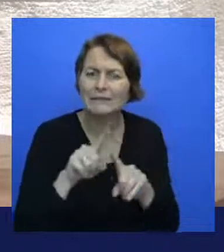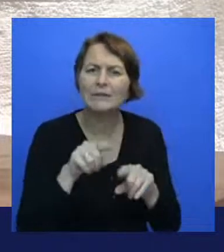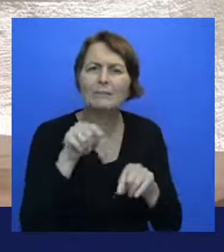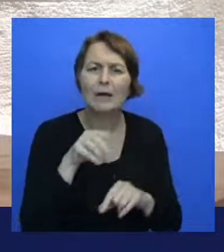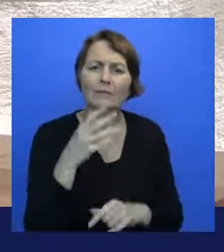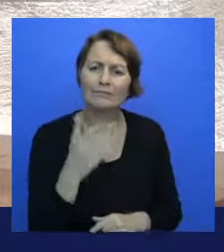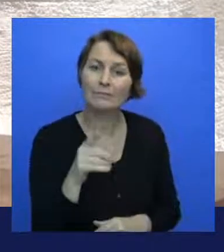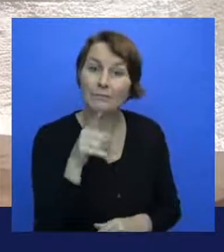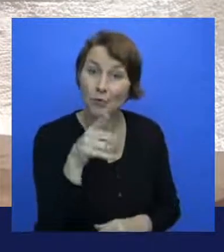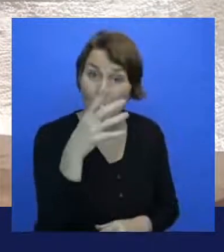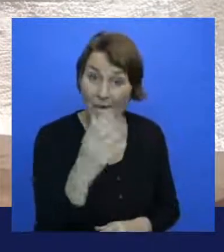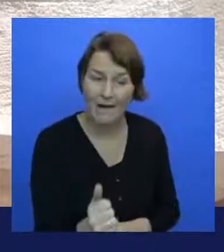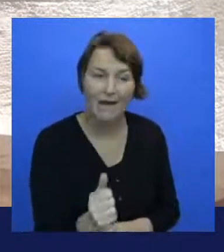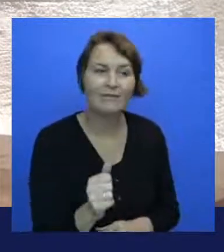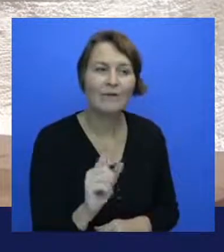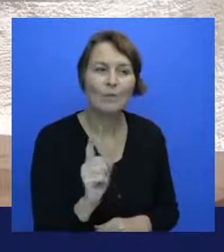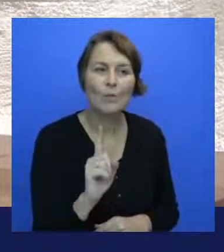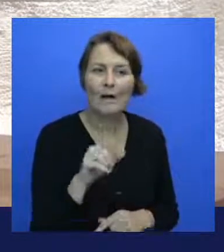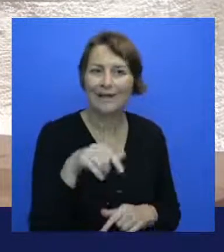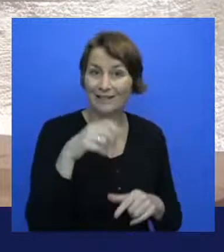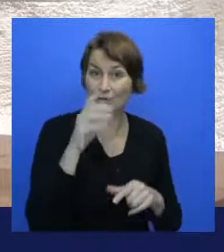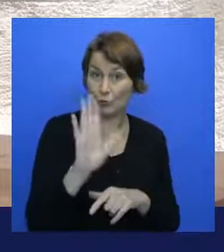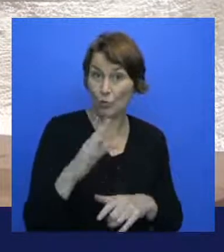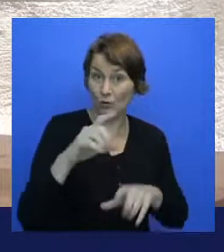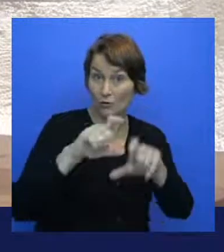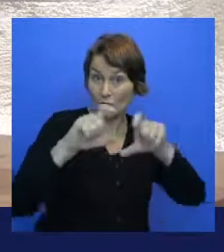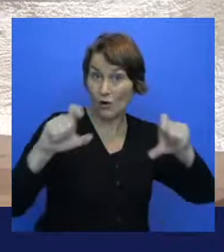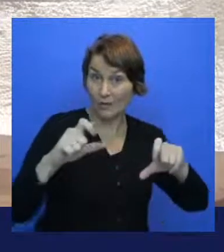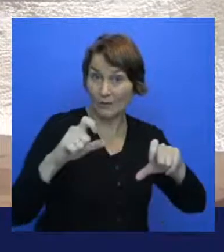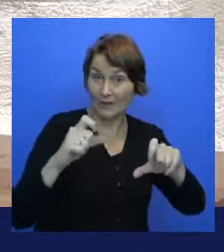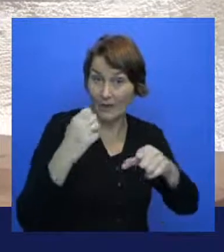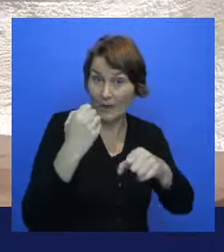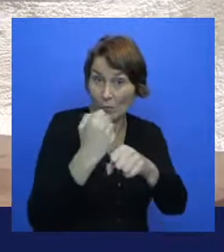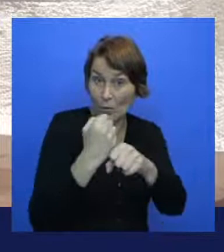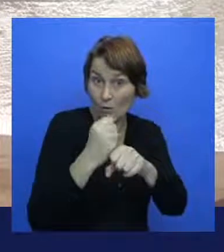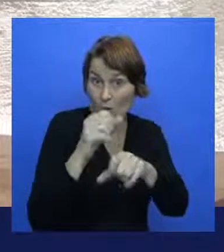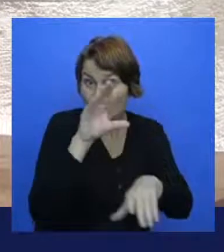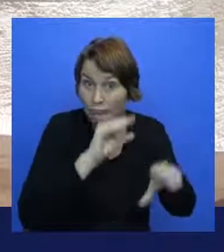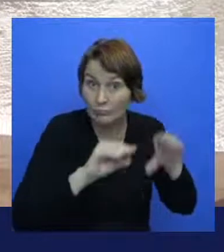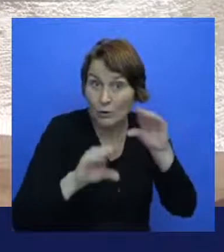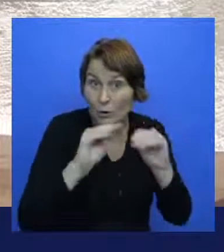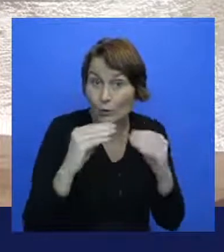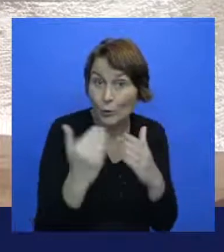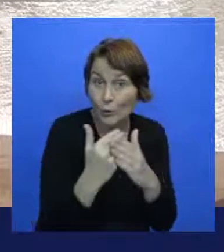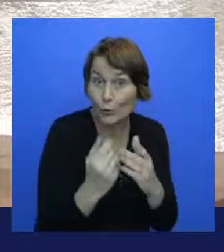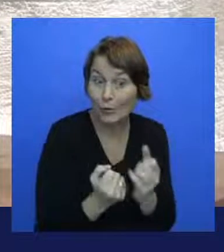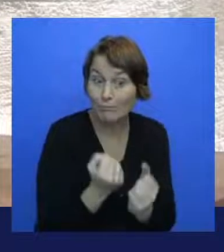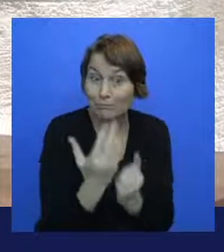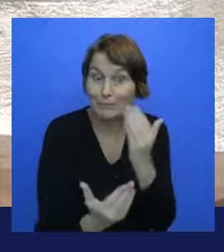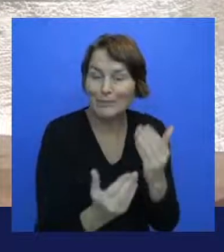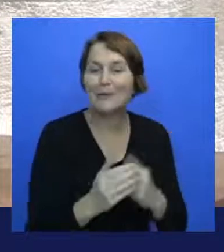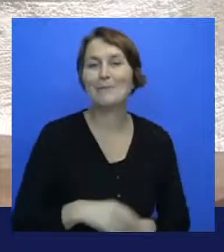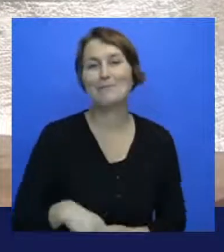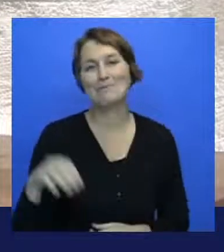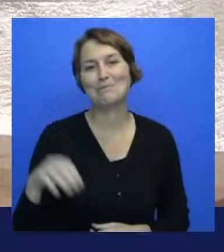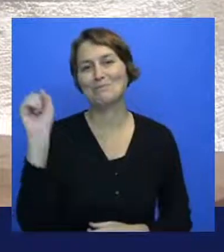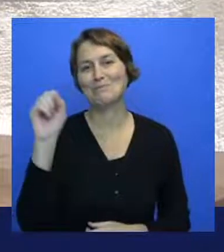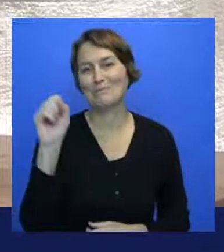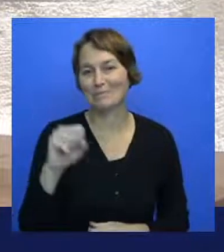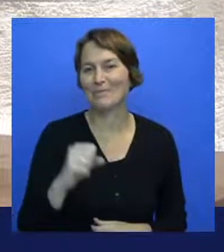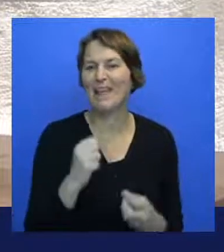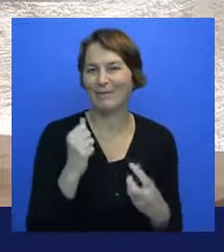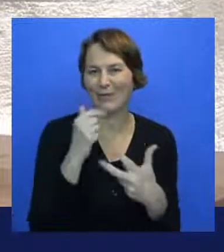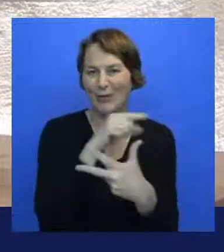Always. We're constantly innovating and developing new things. There are a couple of exciting things that I'd love to talk to you more about, three in